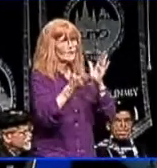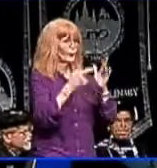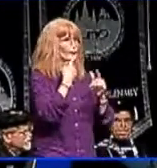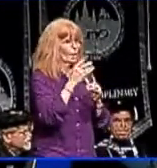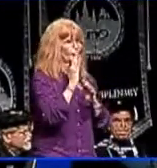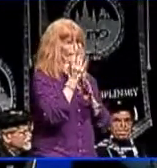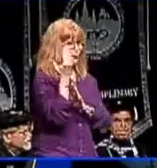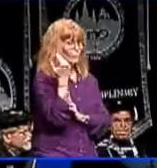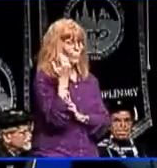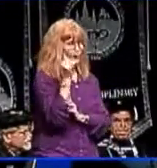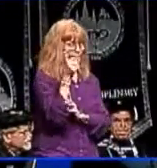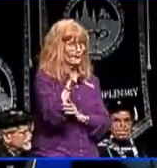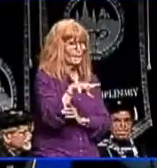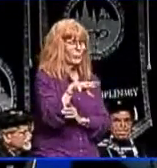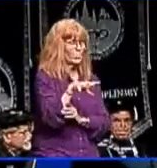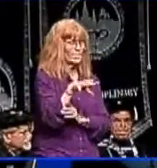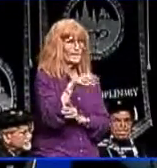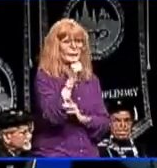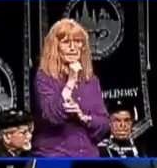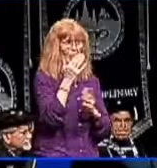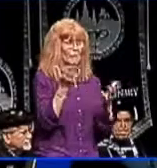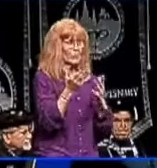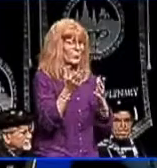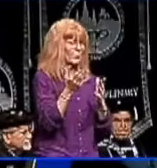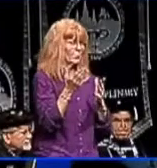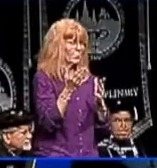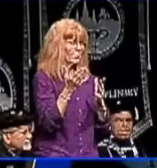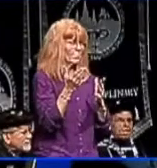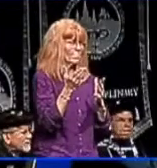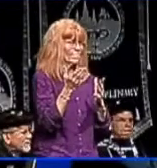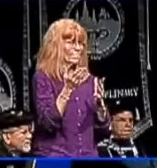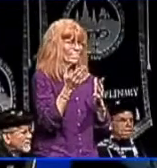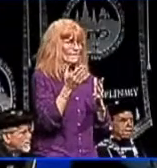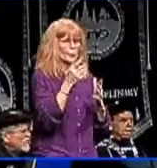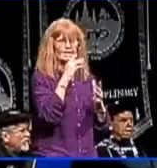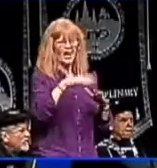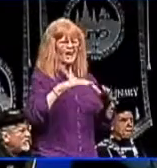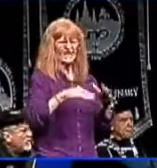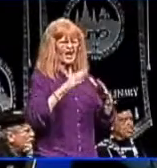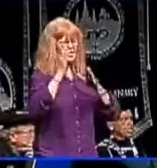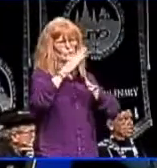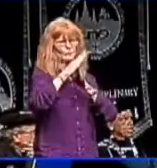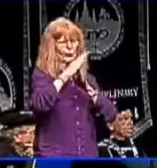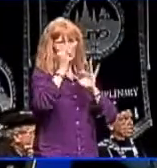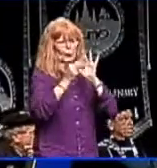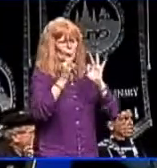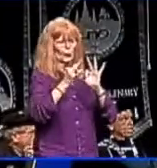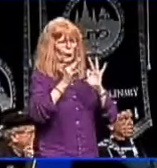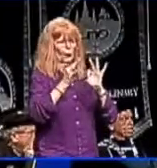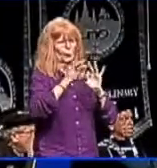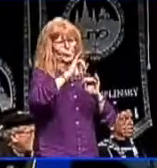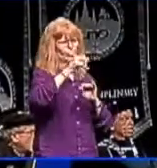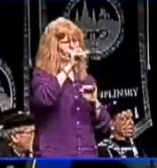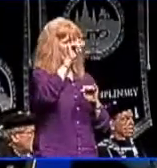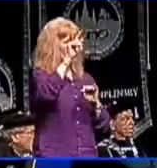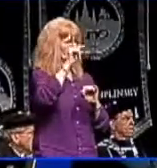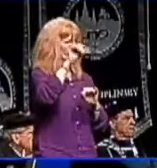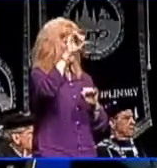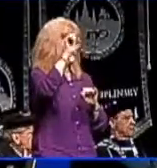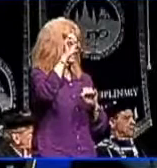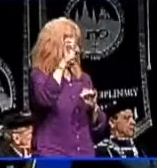president, Thurgood Marshall, who was not at the time a Supreme Court justice, and the former mayor of the city of New